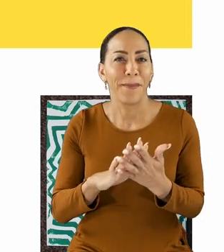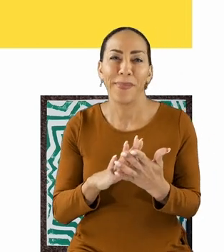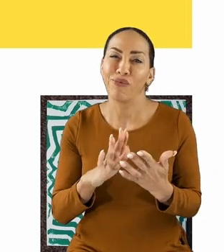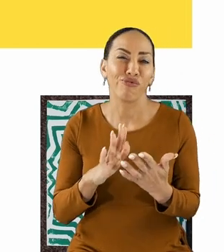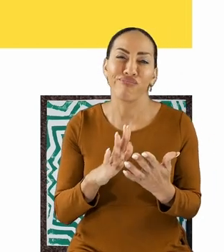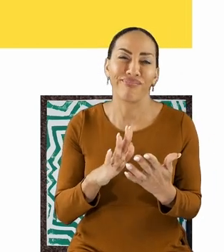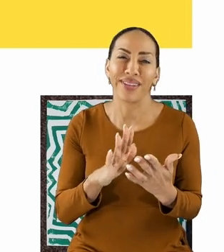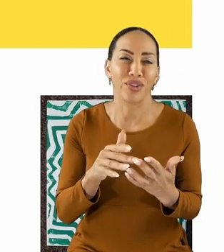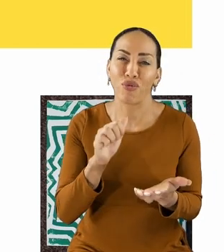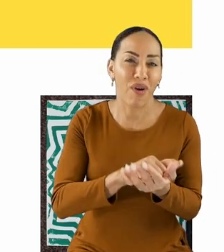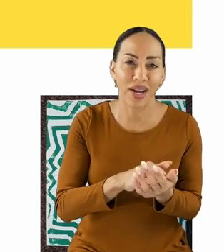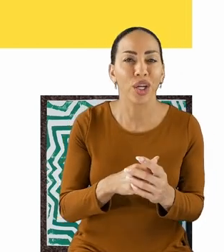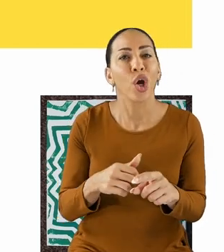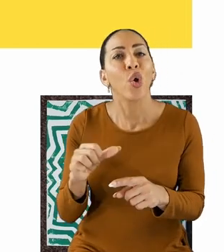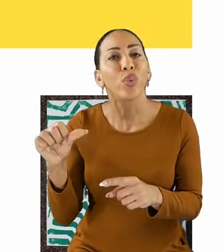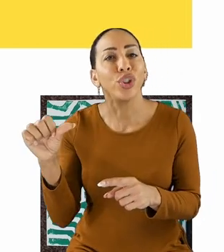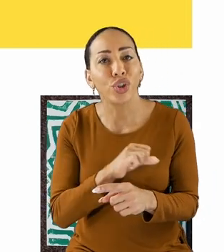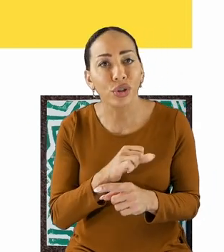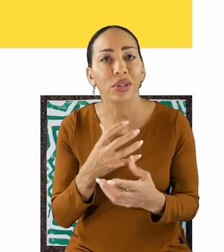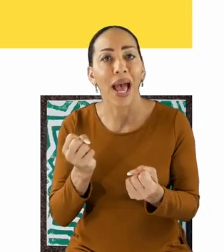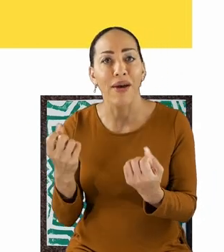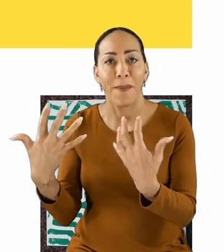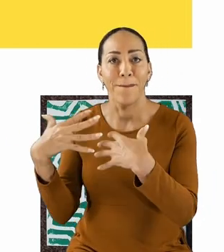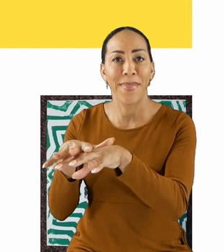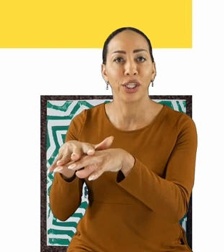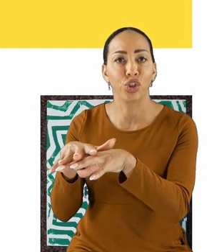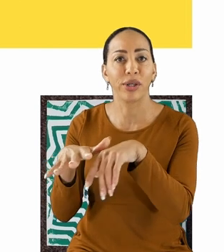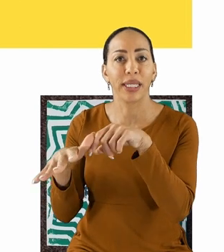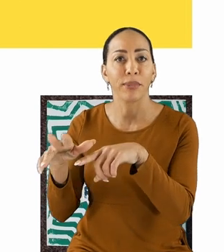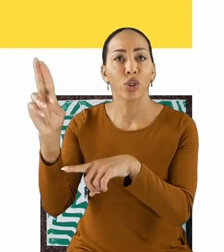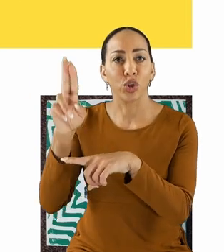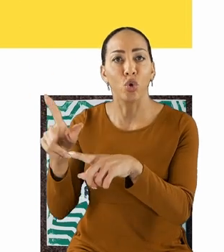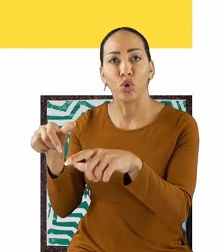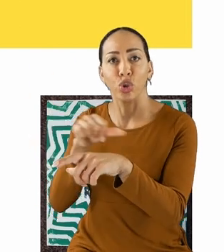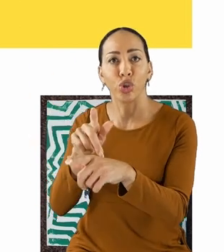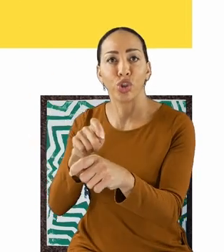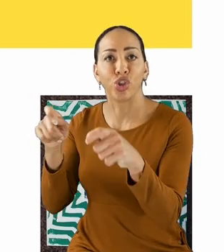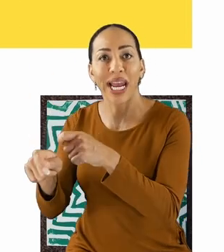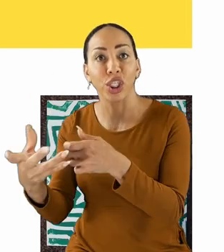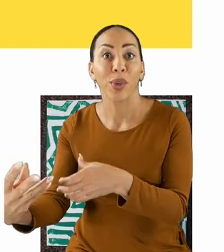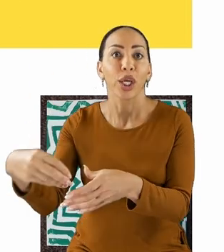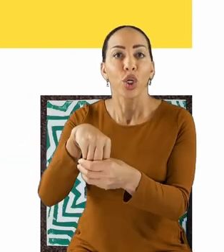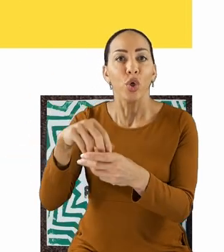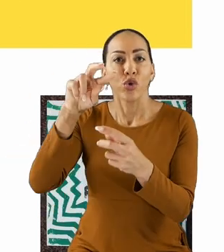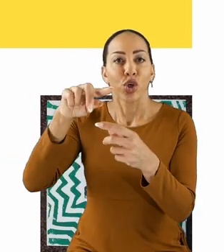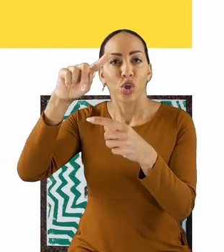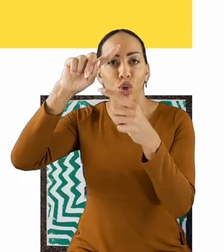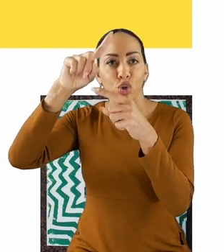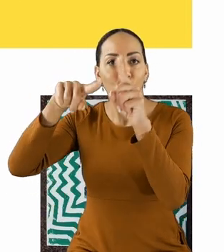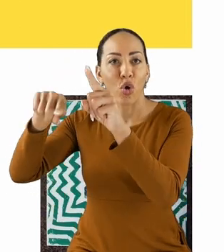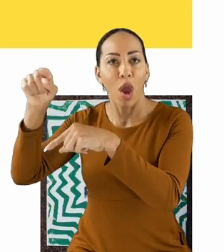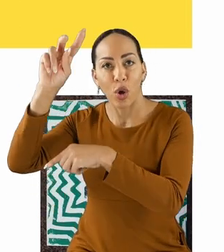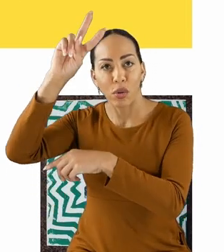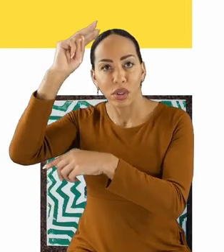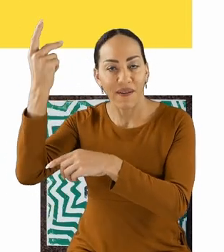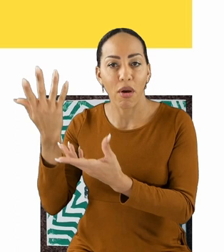should be actually changing all of our mainstream schools, our curriculum, and the way schools functions to include the neurodiverse.